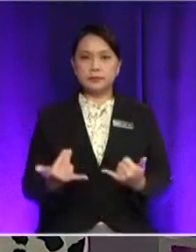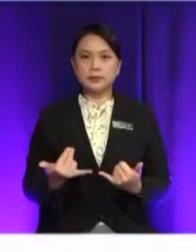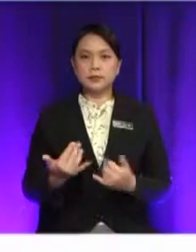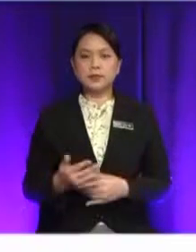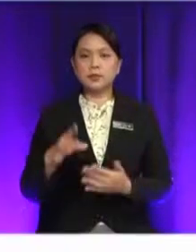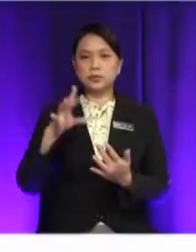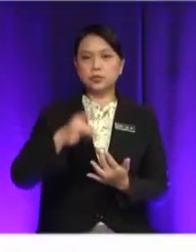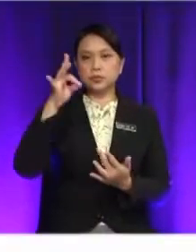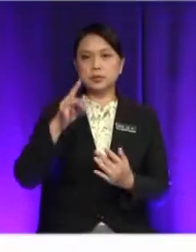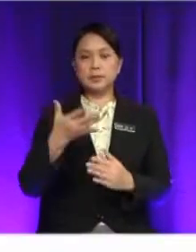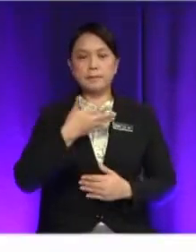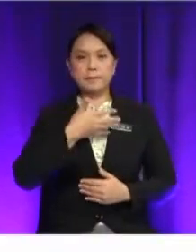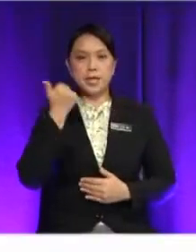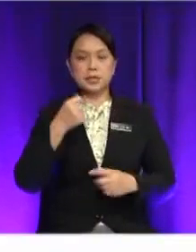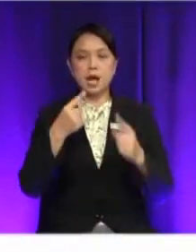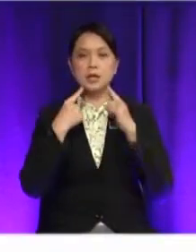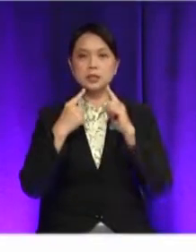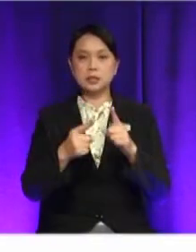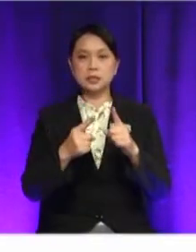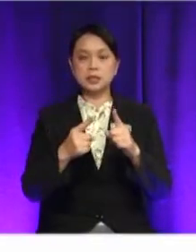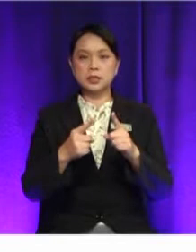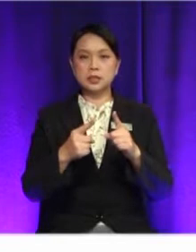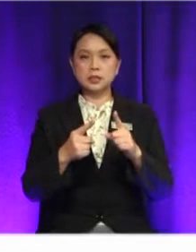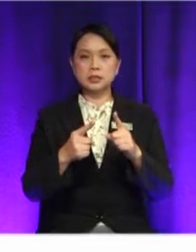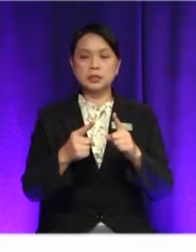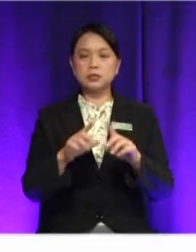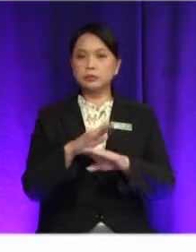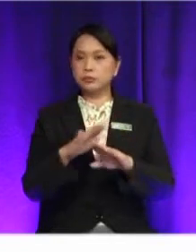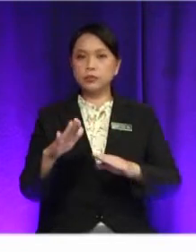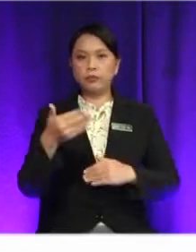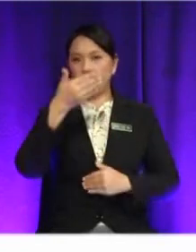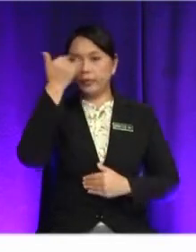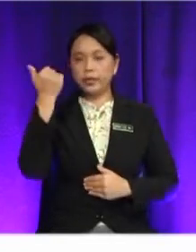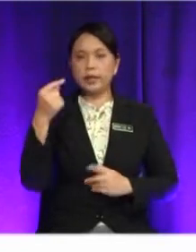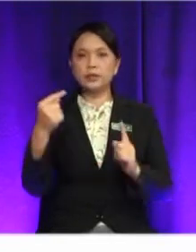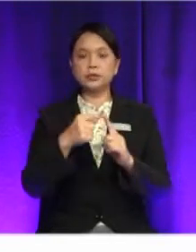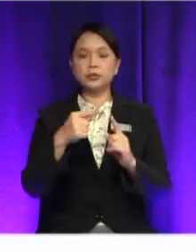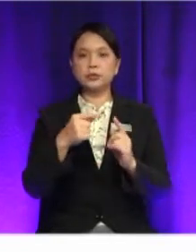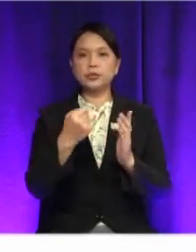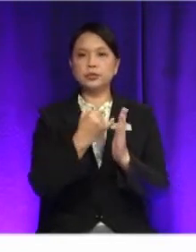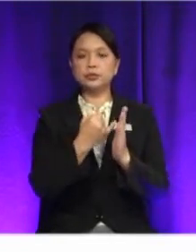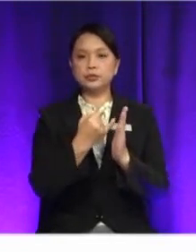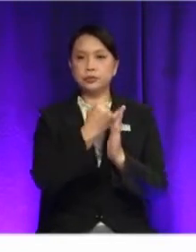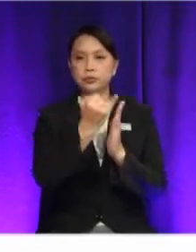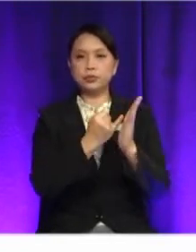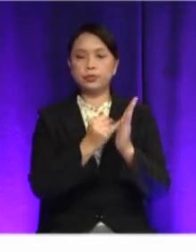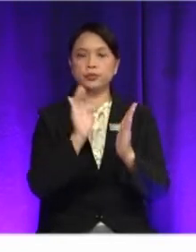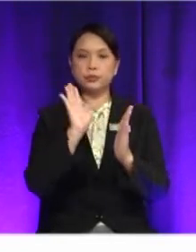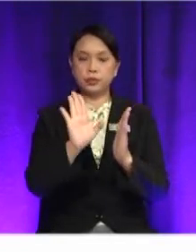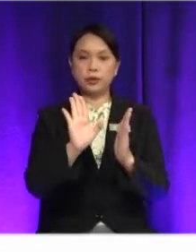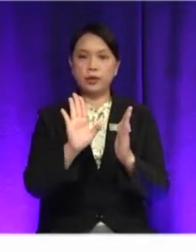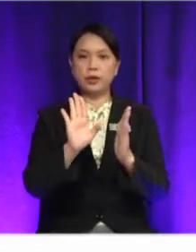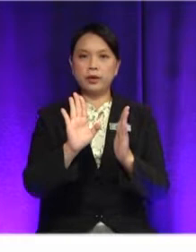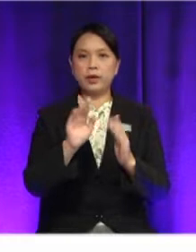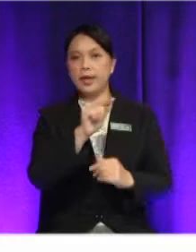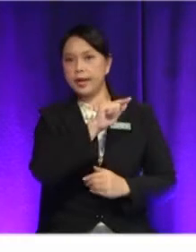answer. But this time, girls and boys, viewers out there, do not forget to draw your arrow. Shafiqah, what is the arrow for?